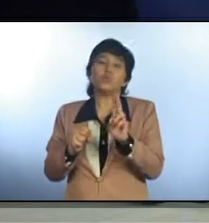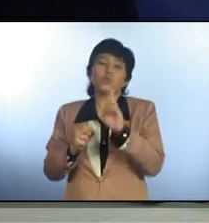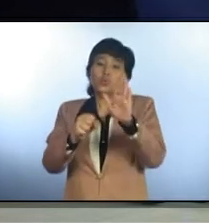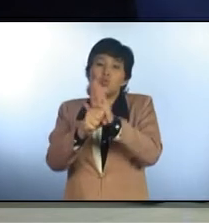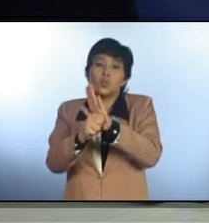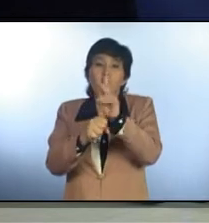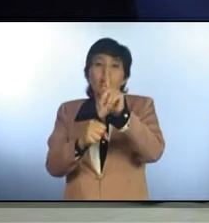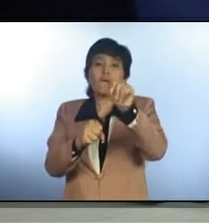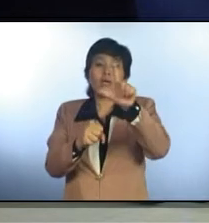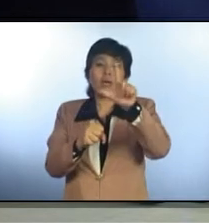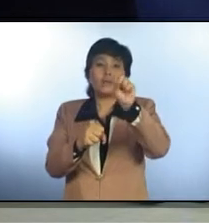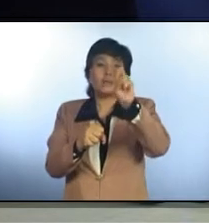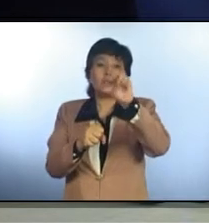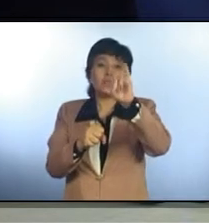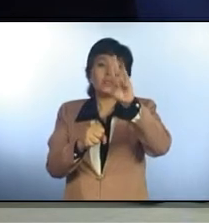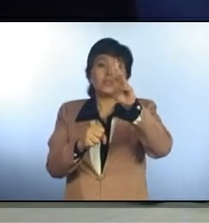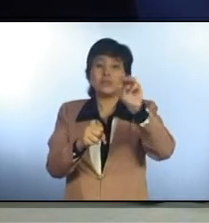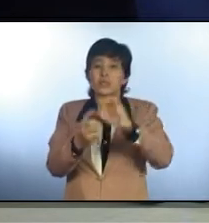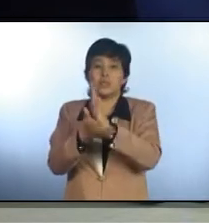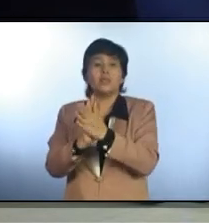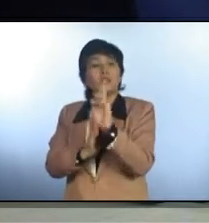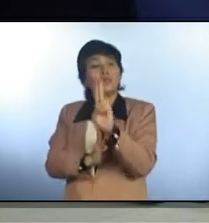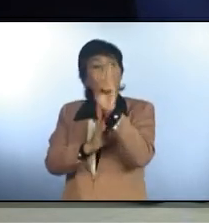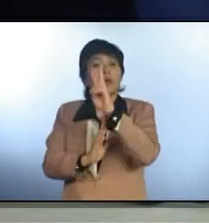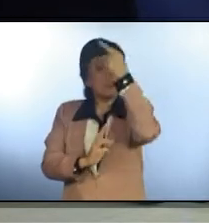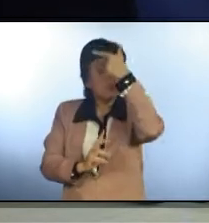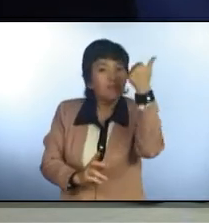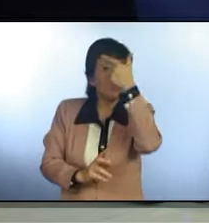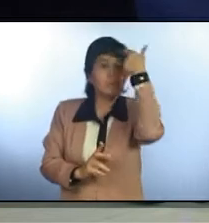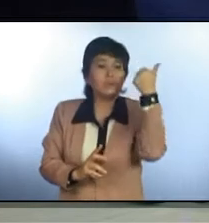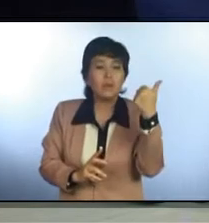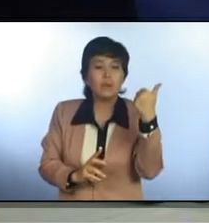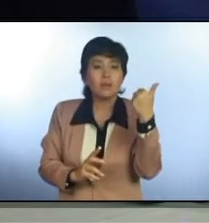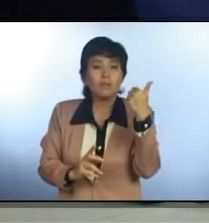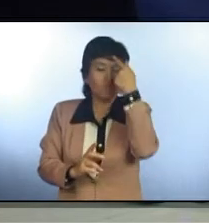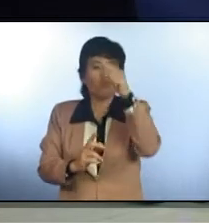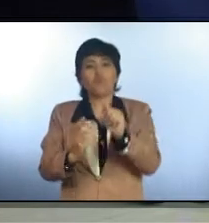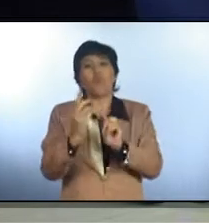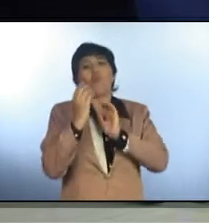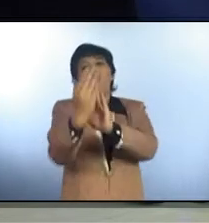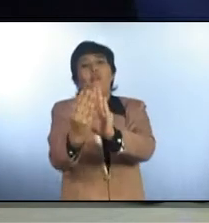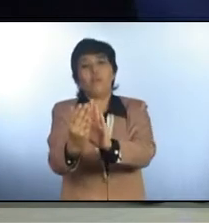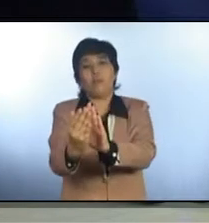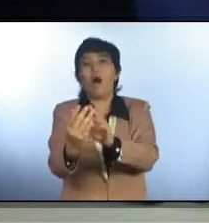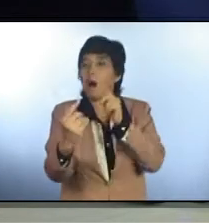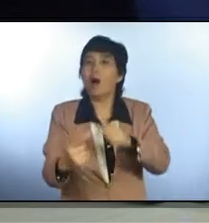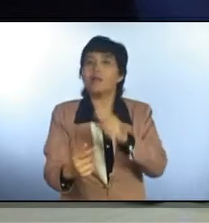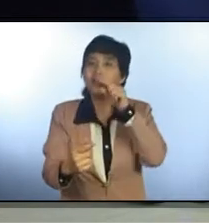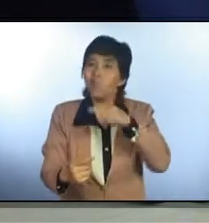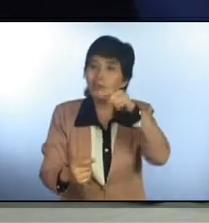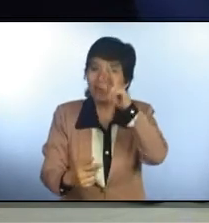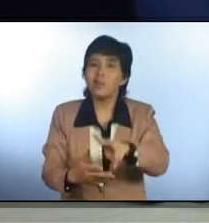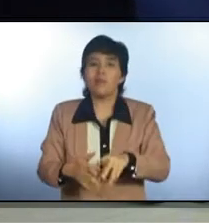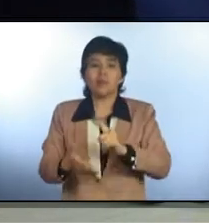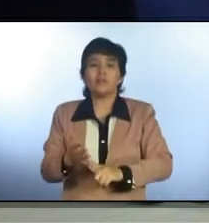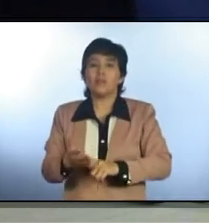that's a really serious problem. So they use reasoned approach. Now, some people would argue,